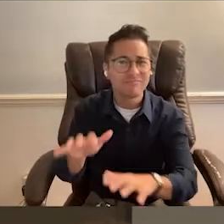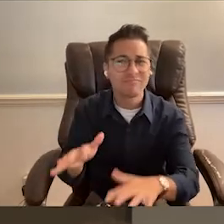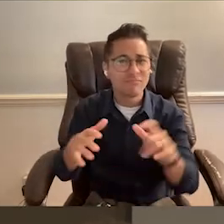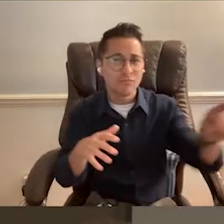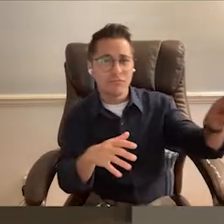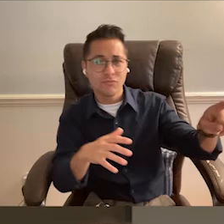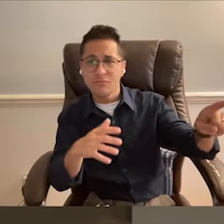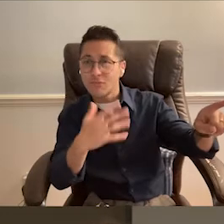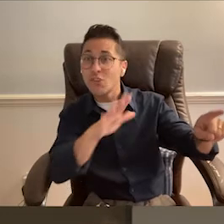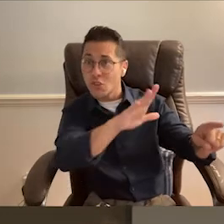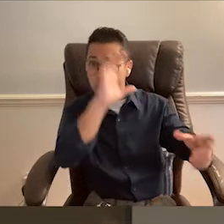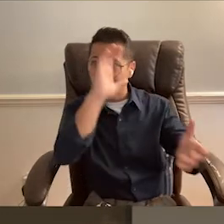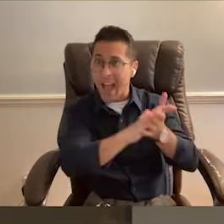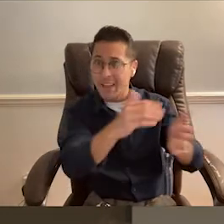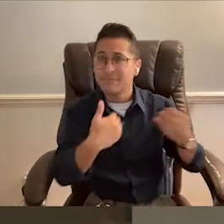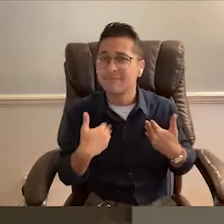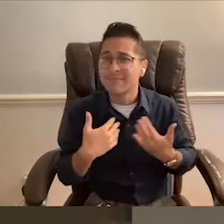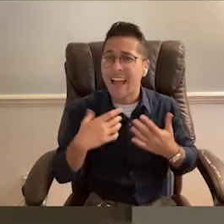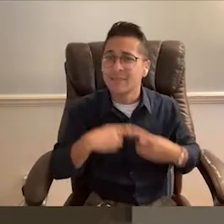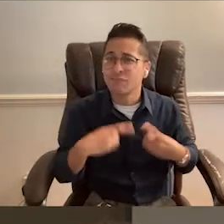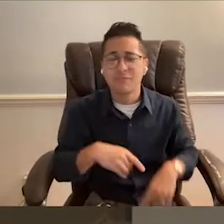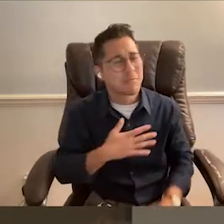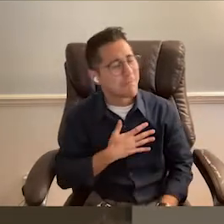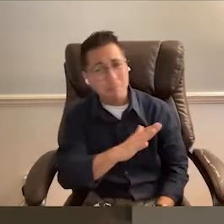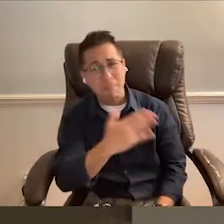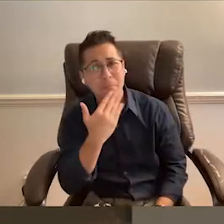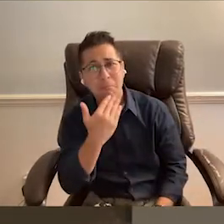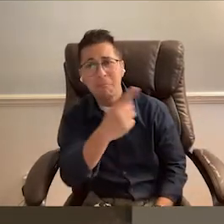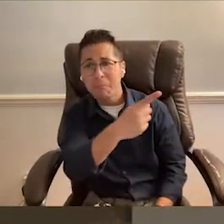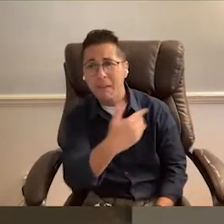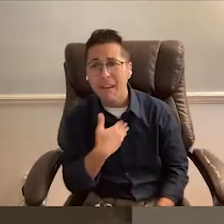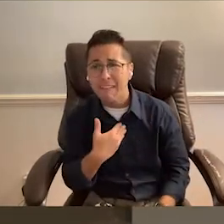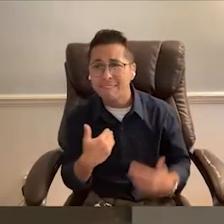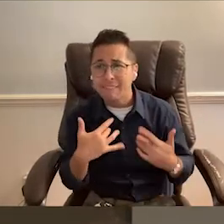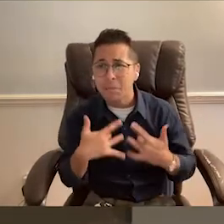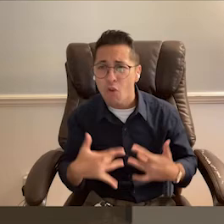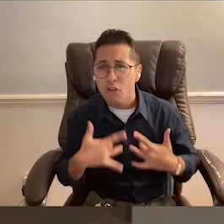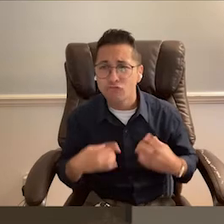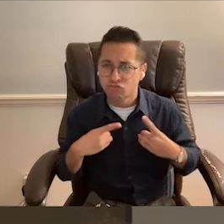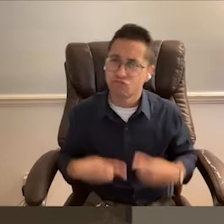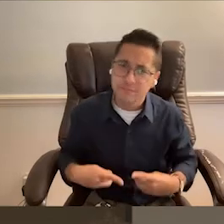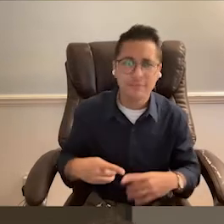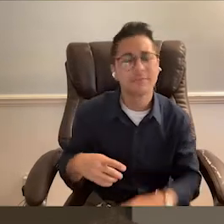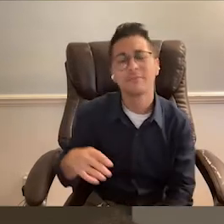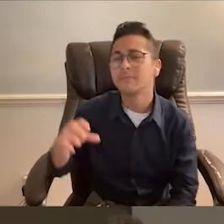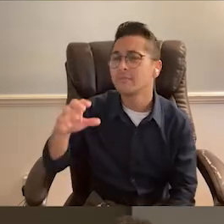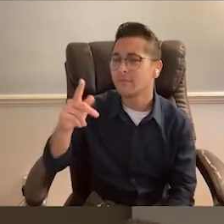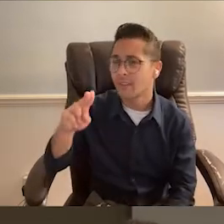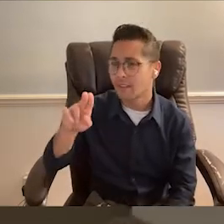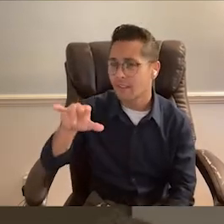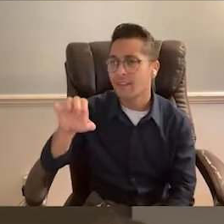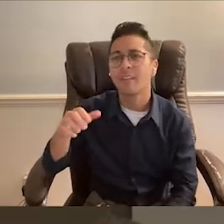has panic attack disorders. Mhm. Your husband has depression. I know, my husband, my baby over there has